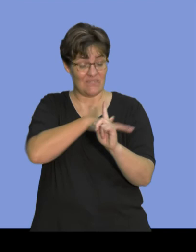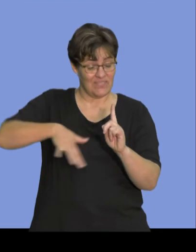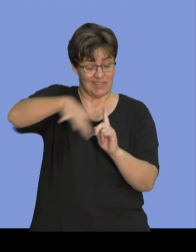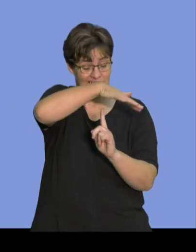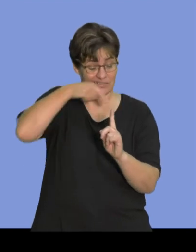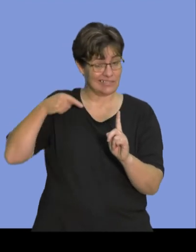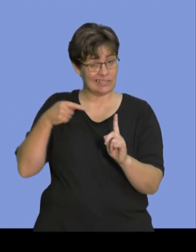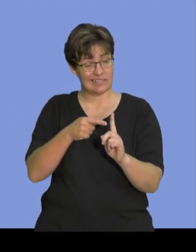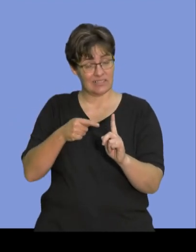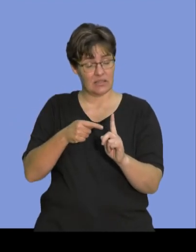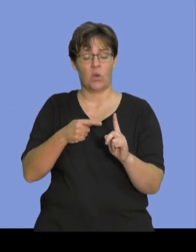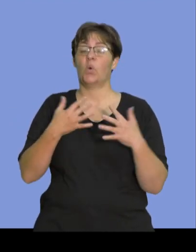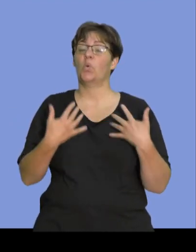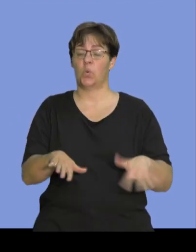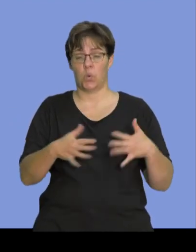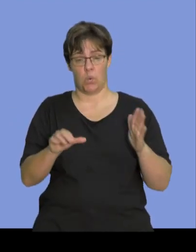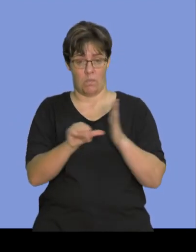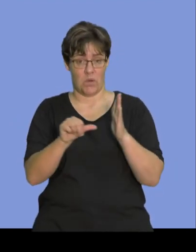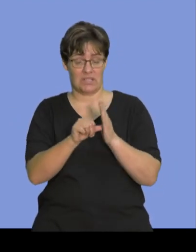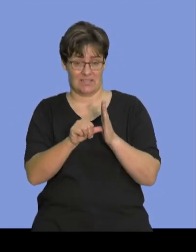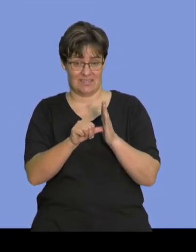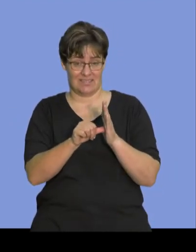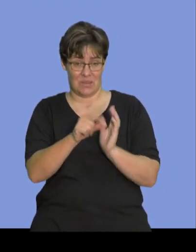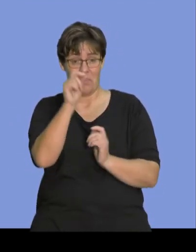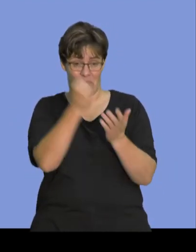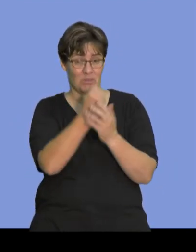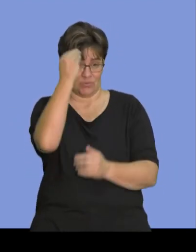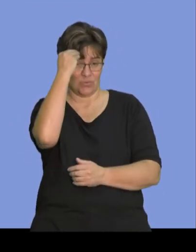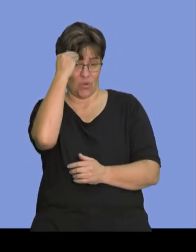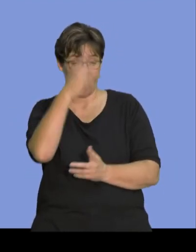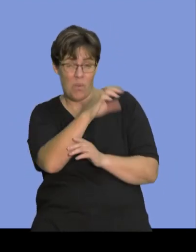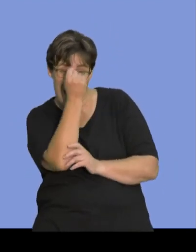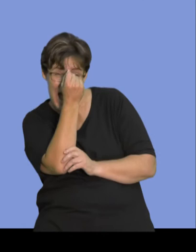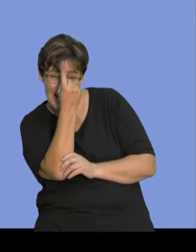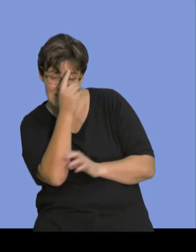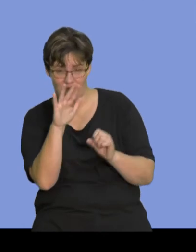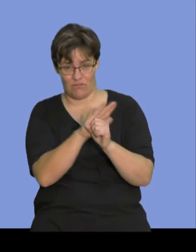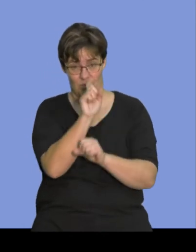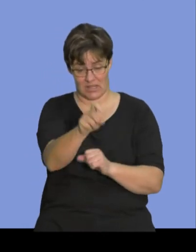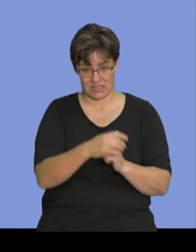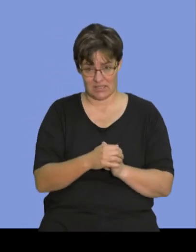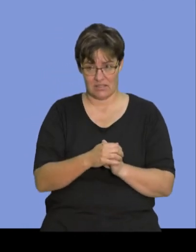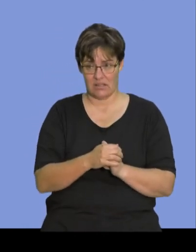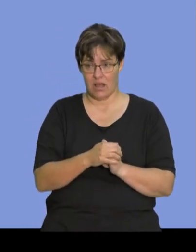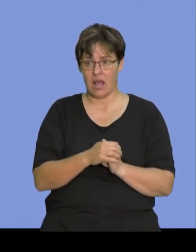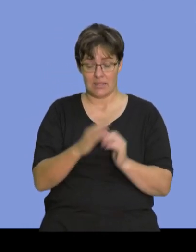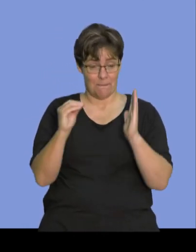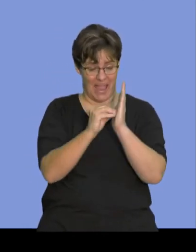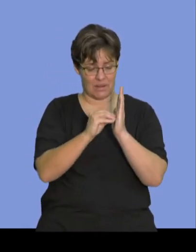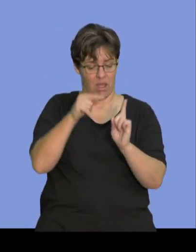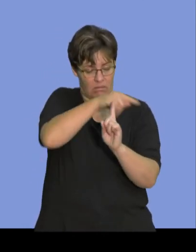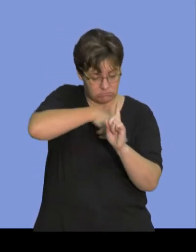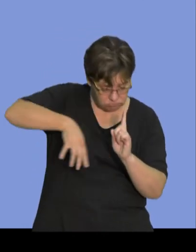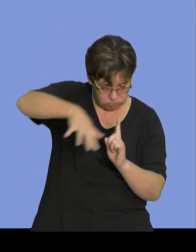field, by definition, okay, it's a very important definition that you need to actually understand it. It's the